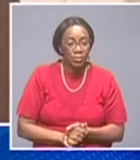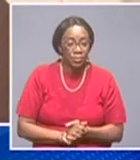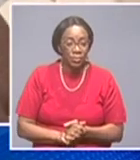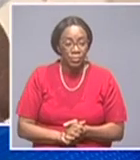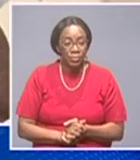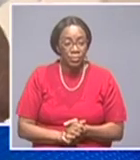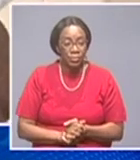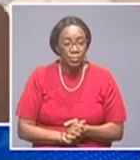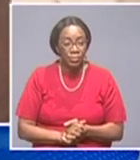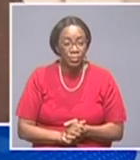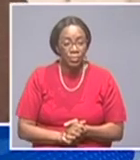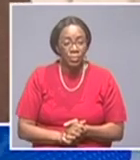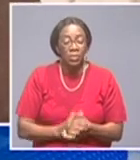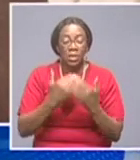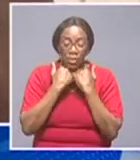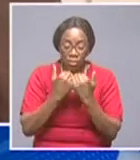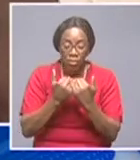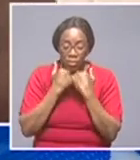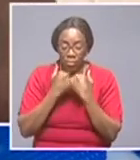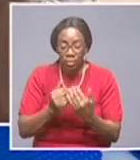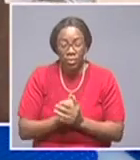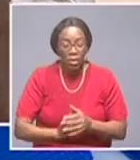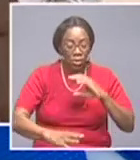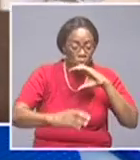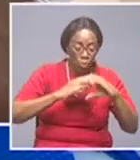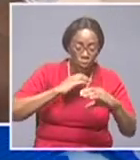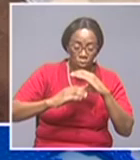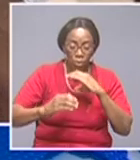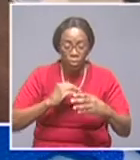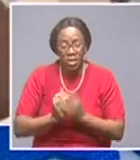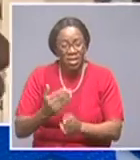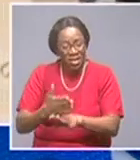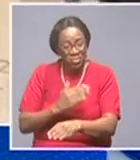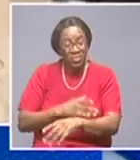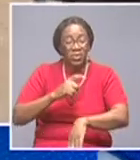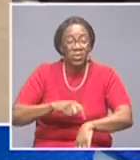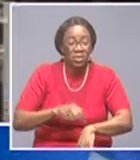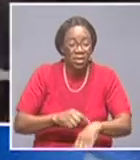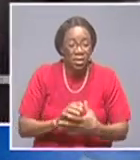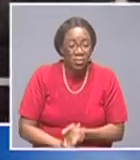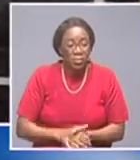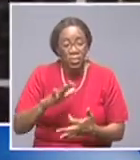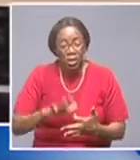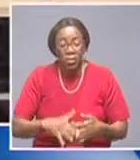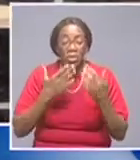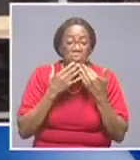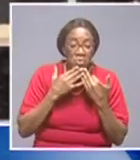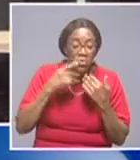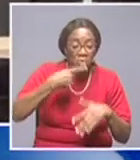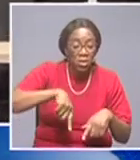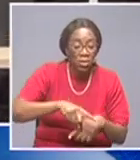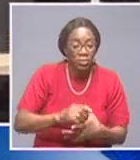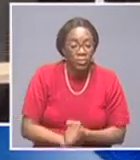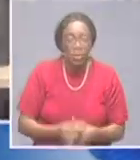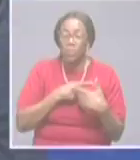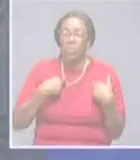communicate the information up front, who's going to go where from our site, at what time. We also don't want to go there when the farmers are maybe in the field and